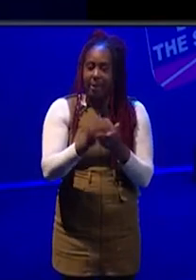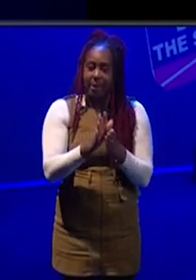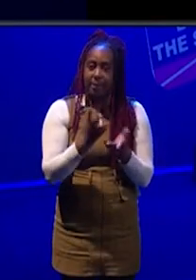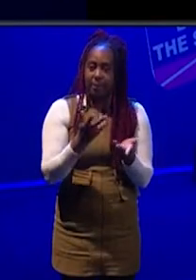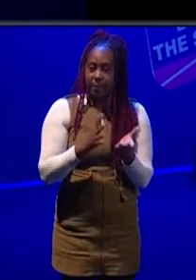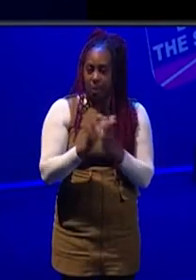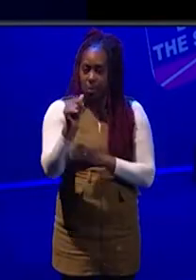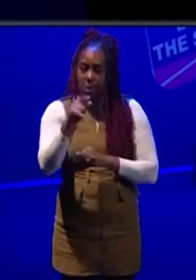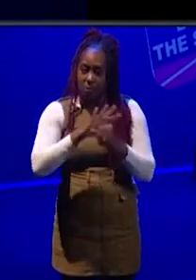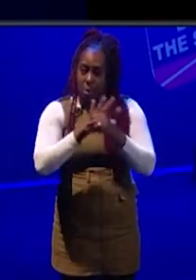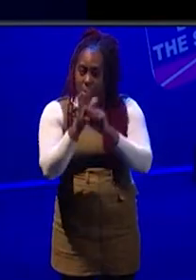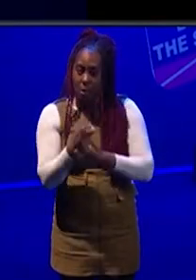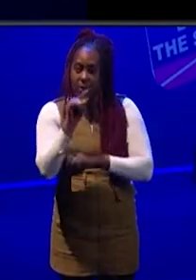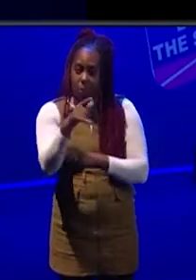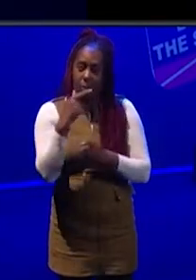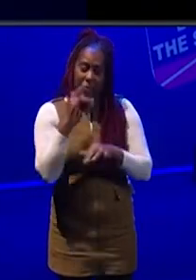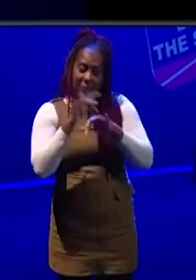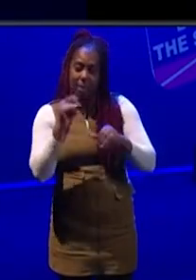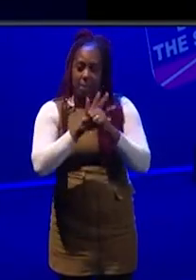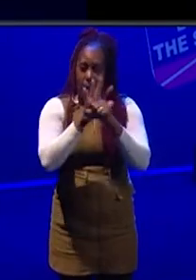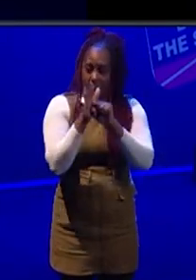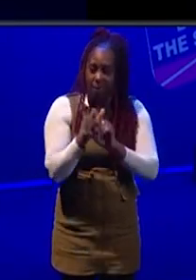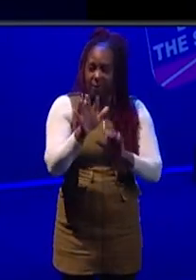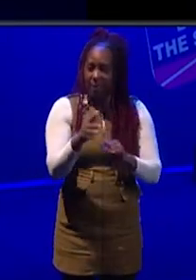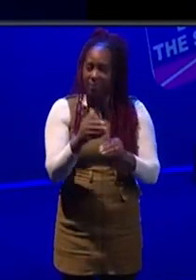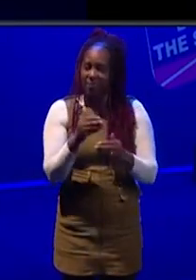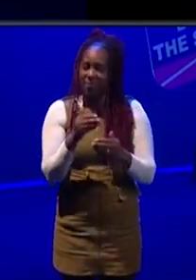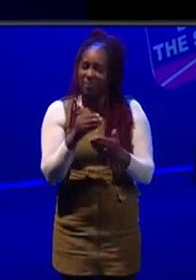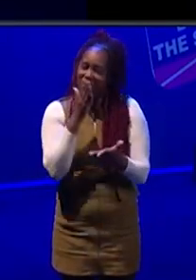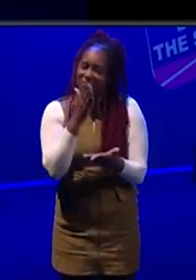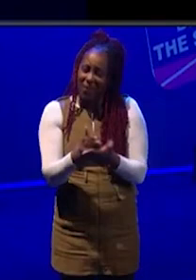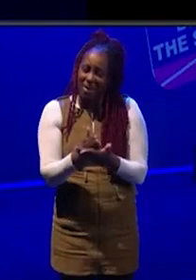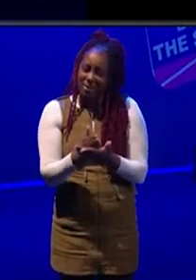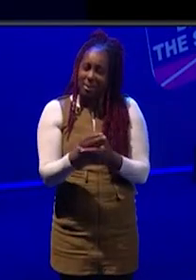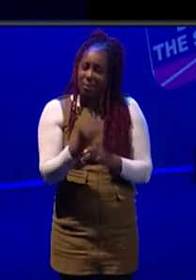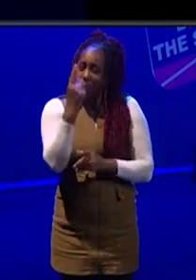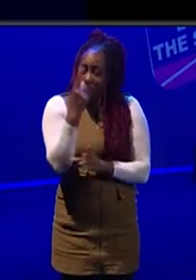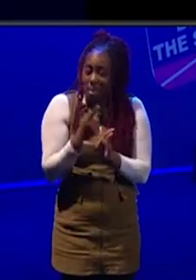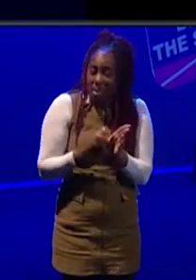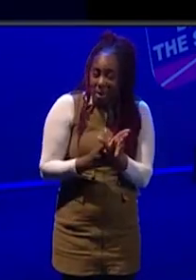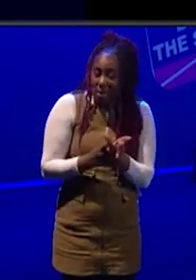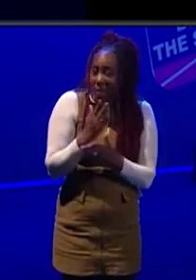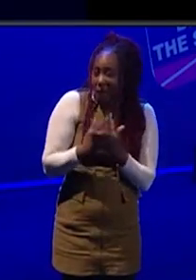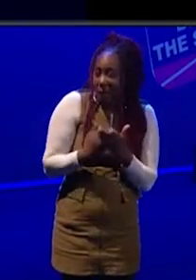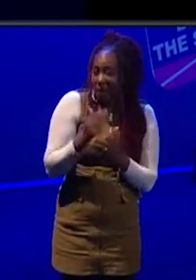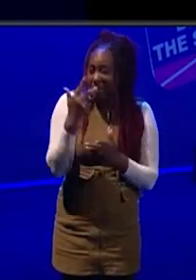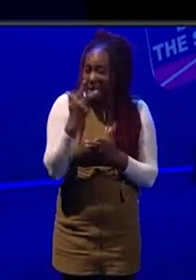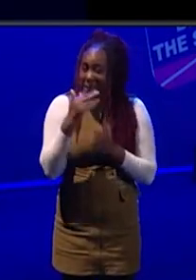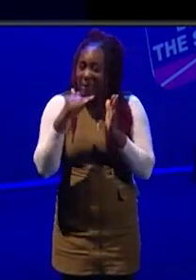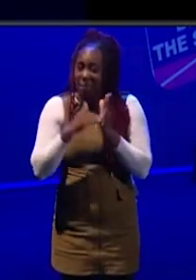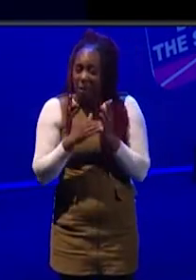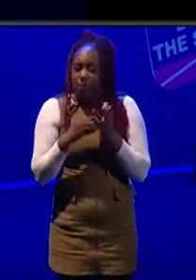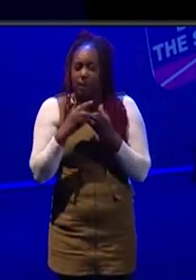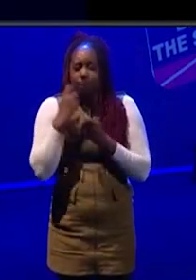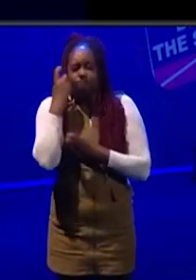mm-hmm. were adversely affected by the pandemic. Mm-hmm. Those are all facts which are out there, and we've had a year and a half, 18 months to stew on